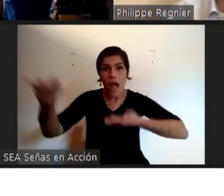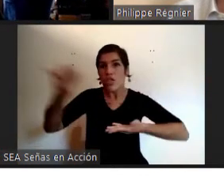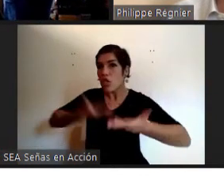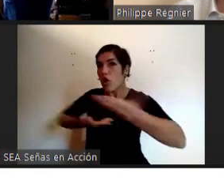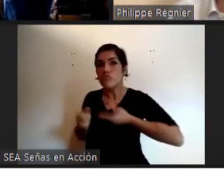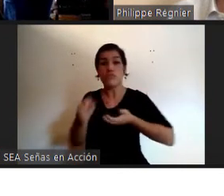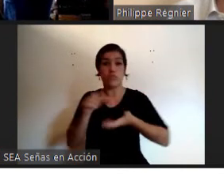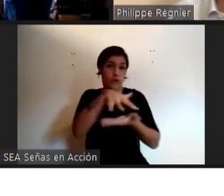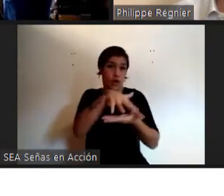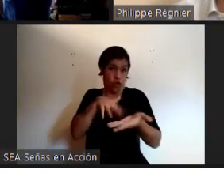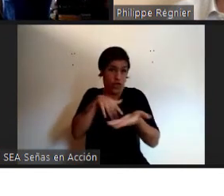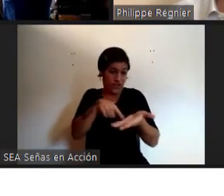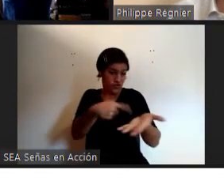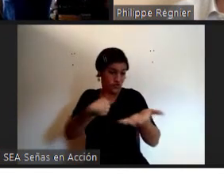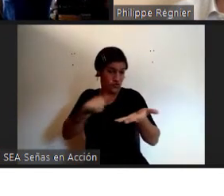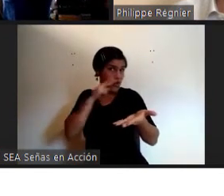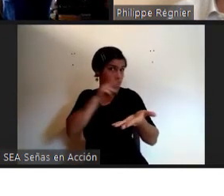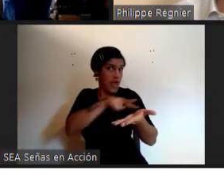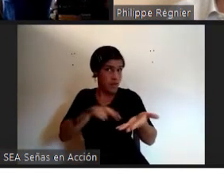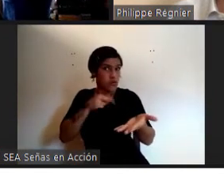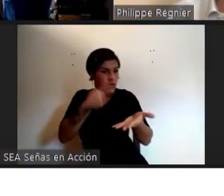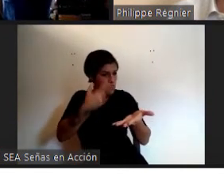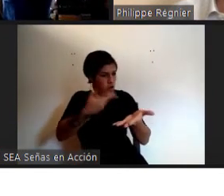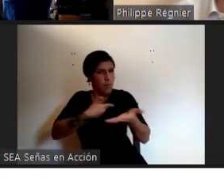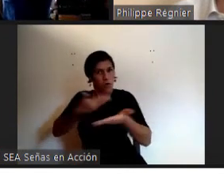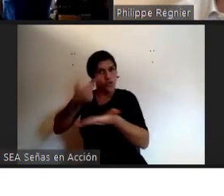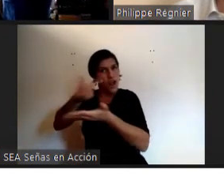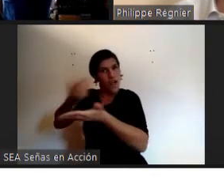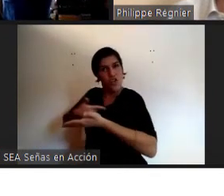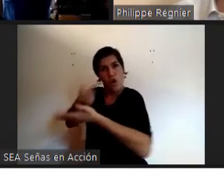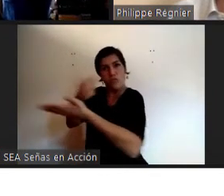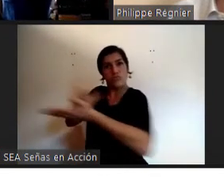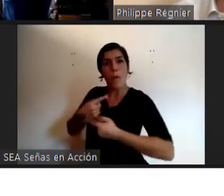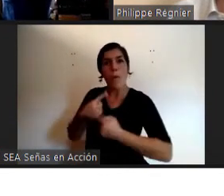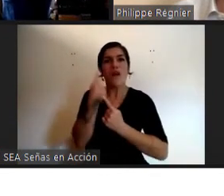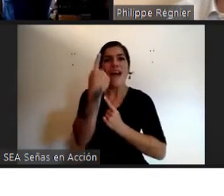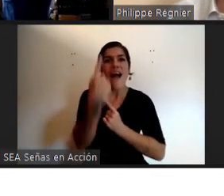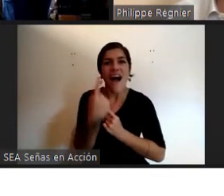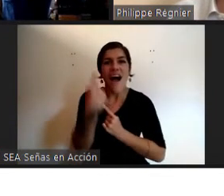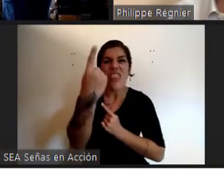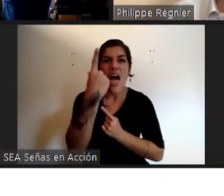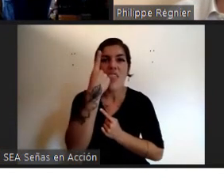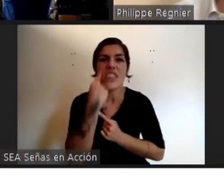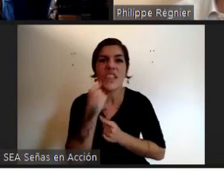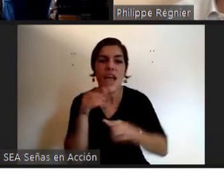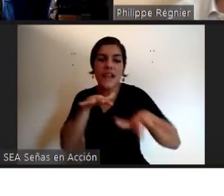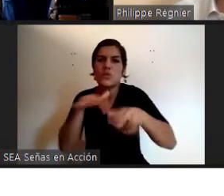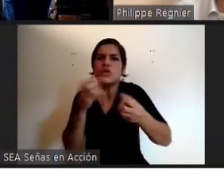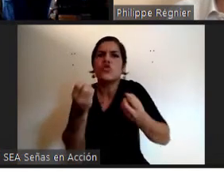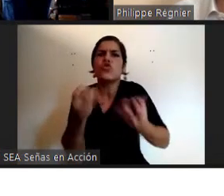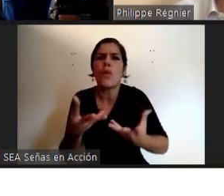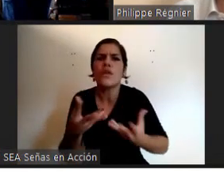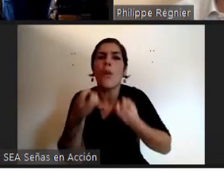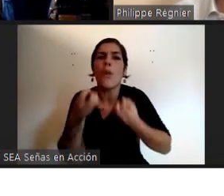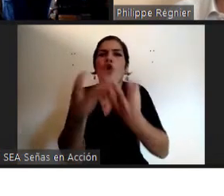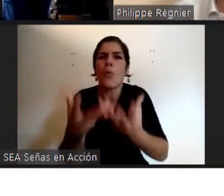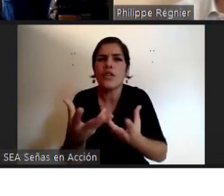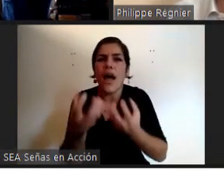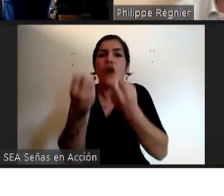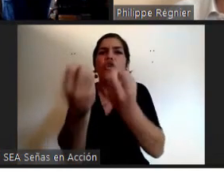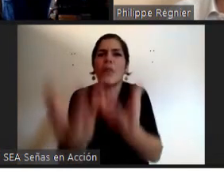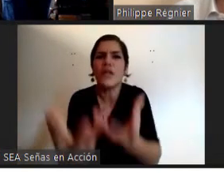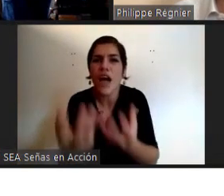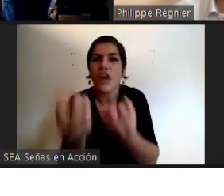day-to-day follow-up on the status of us, especially in the field of culture, but also in the field of